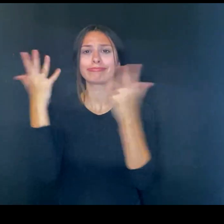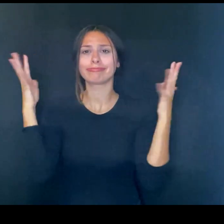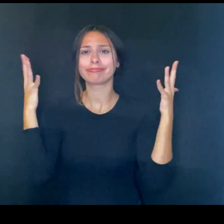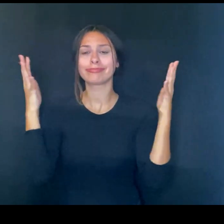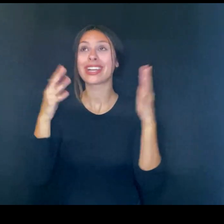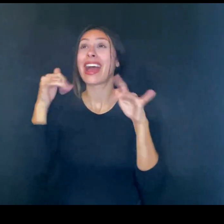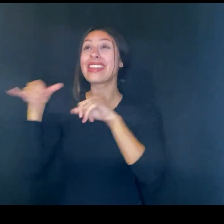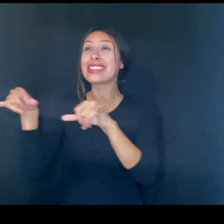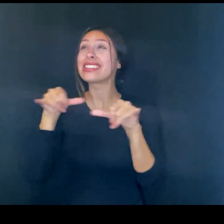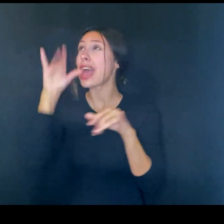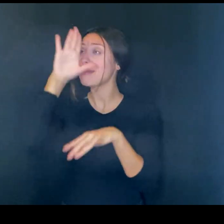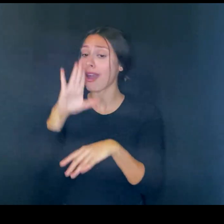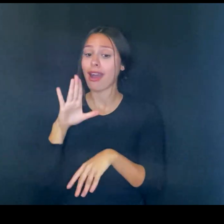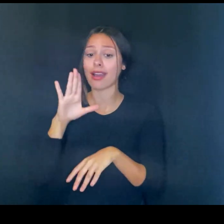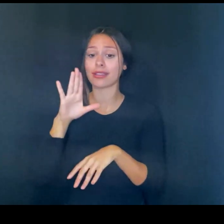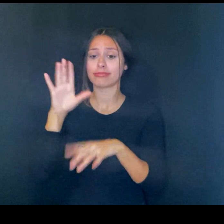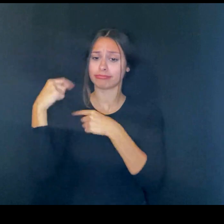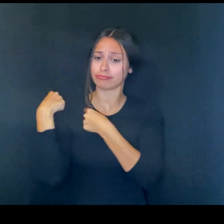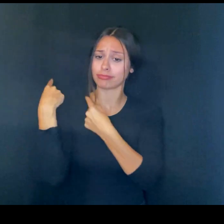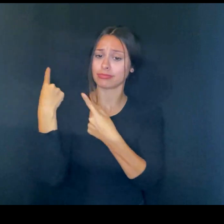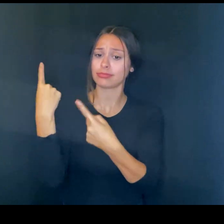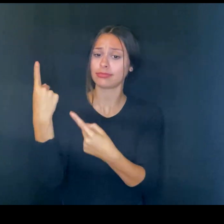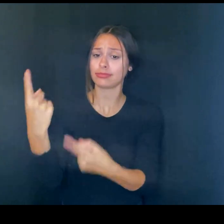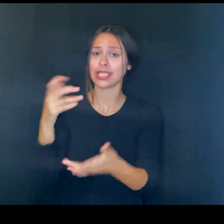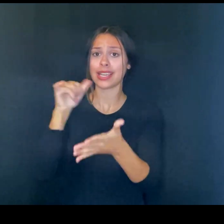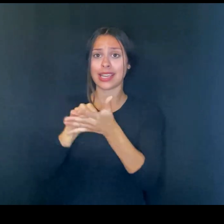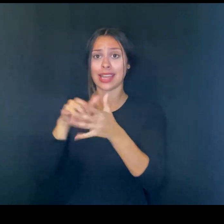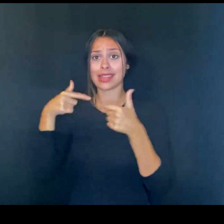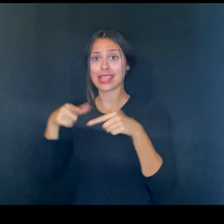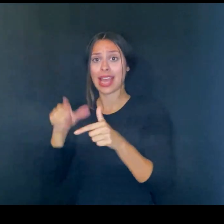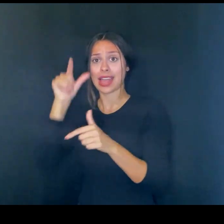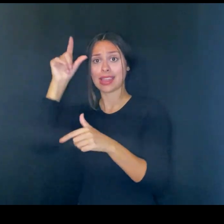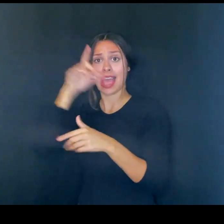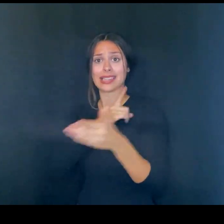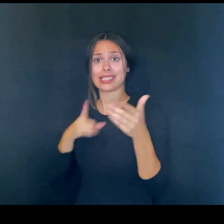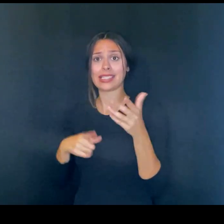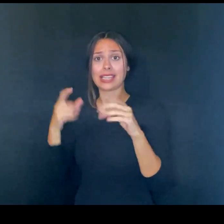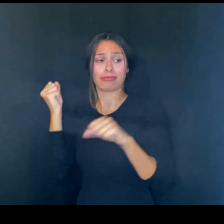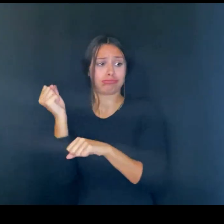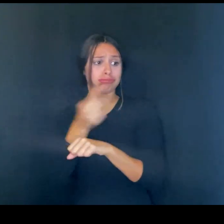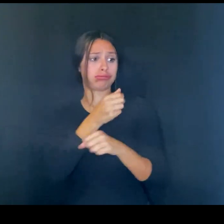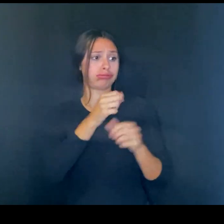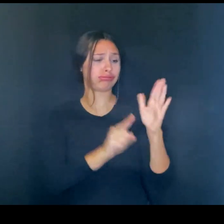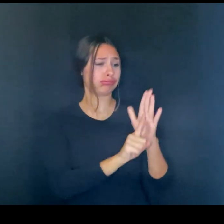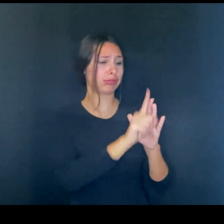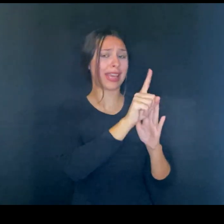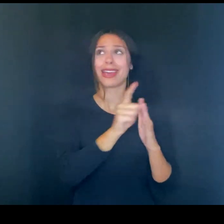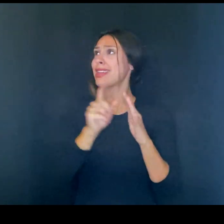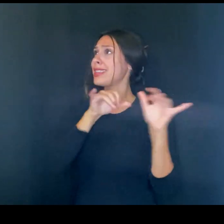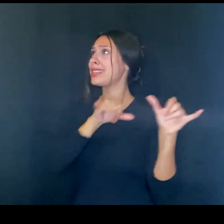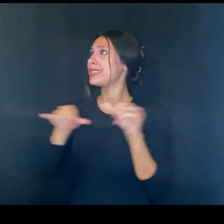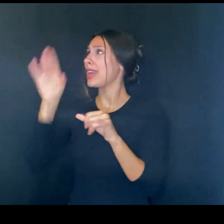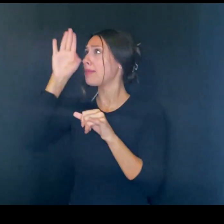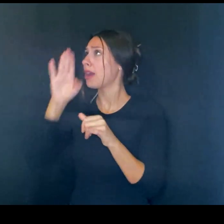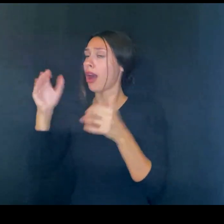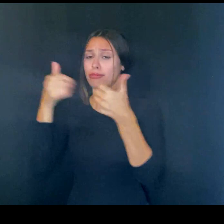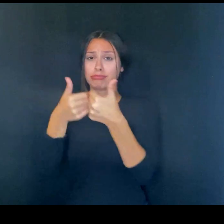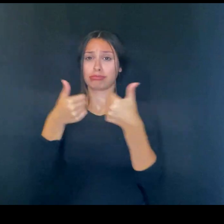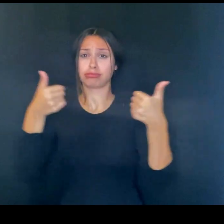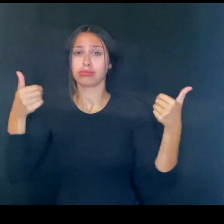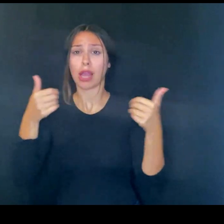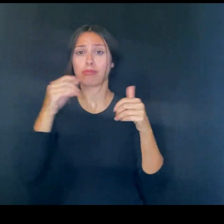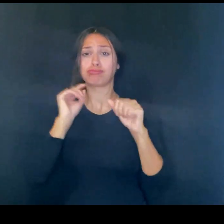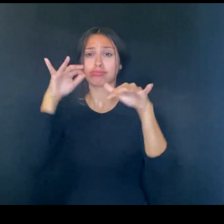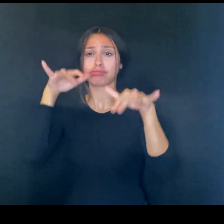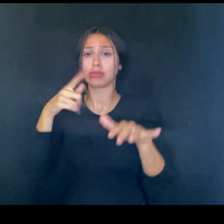The same God that allowed David to defeat Goliath, the same God that parted the sea from Moses, is the same